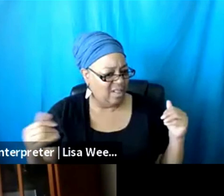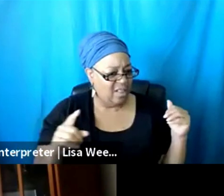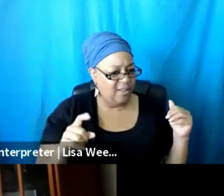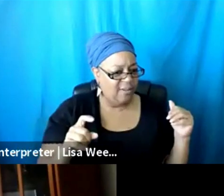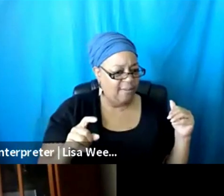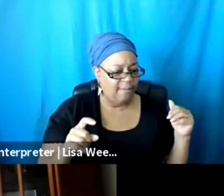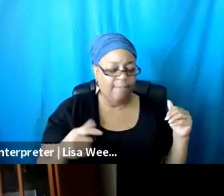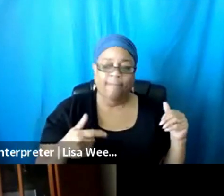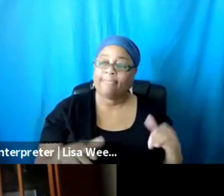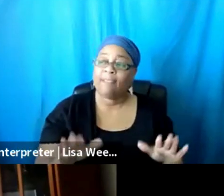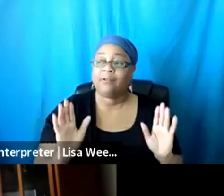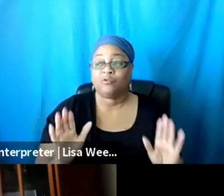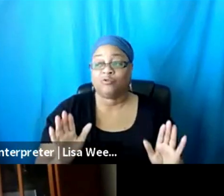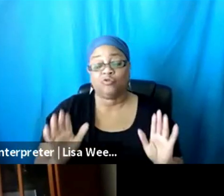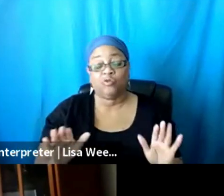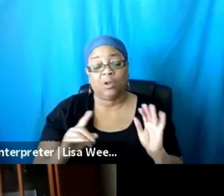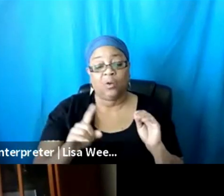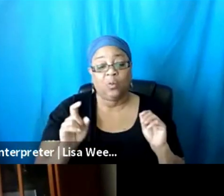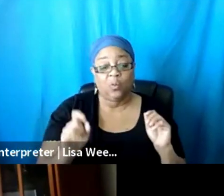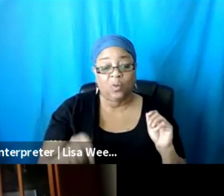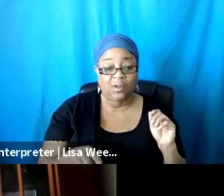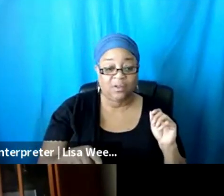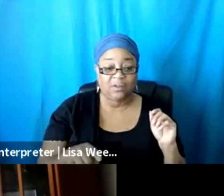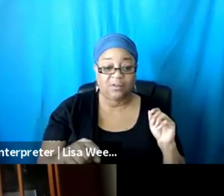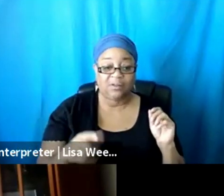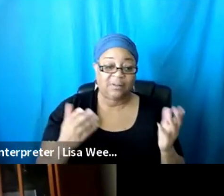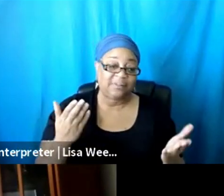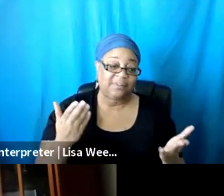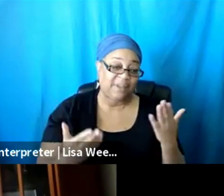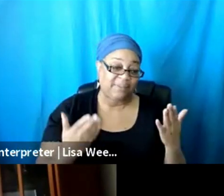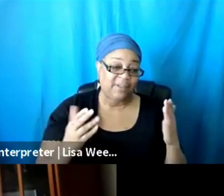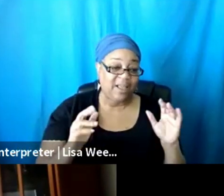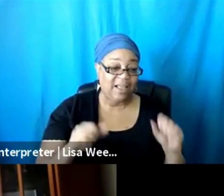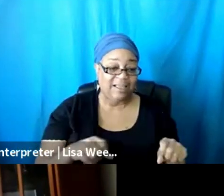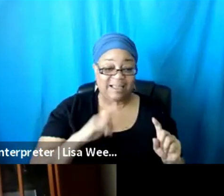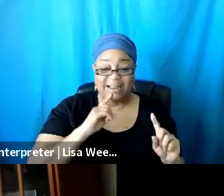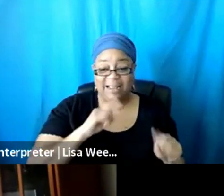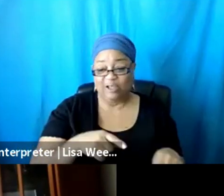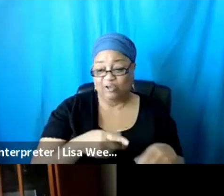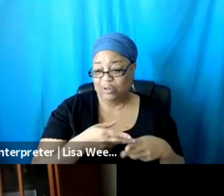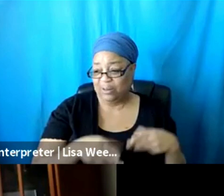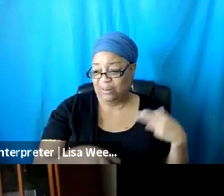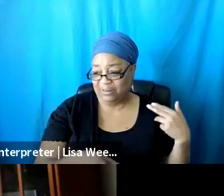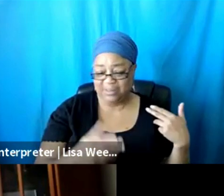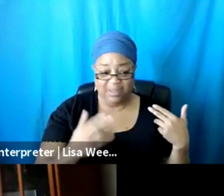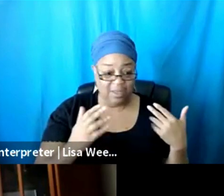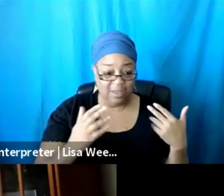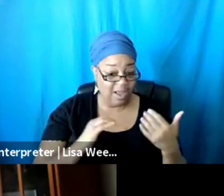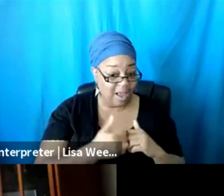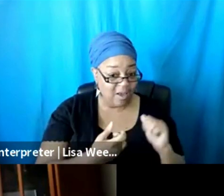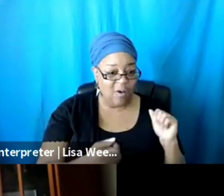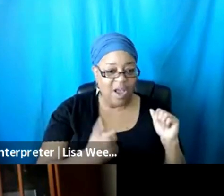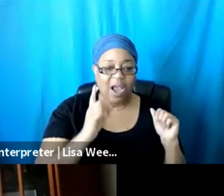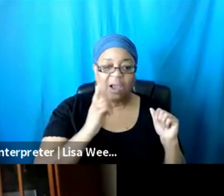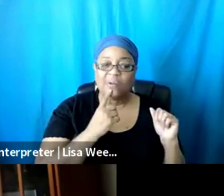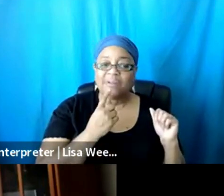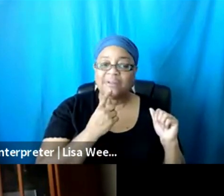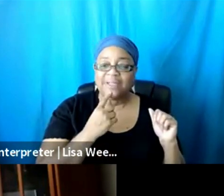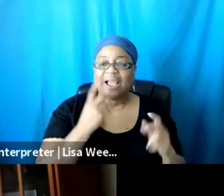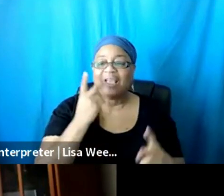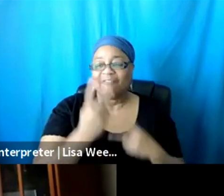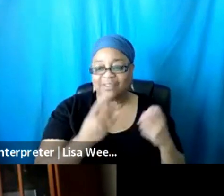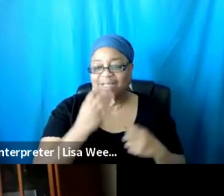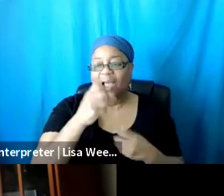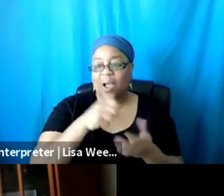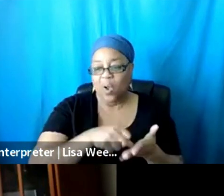That's a great question. And perhaps I can answer it briefly by saying, please visit our website